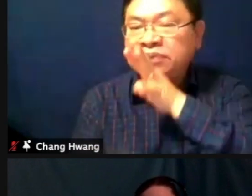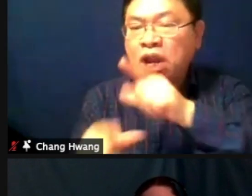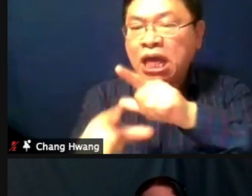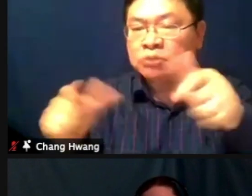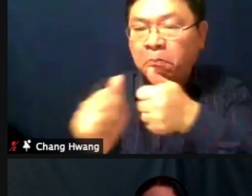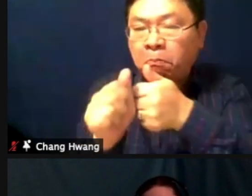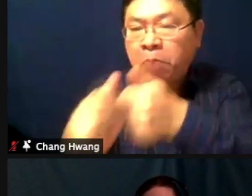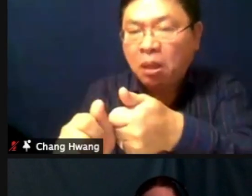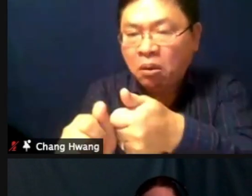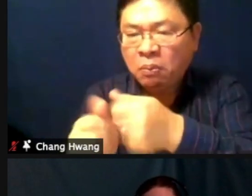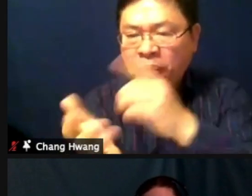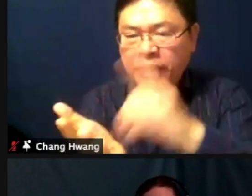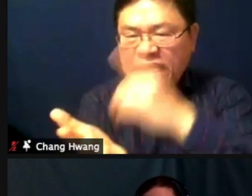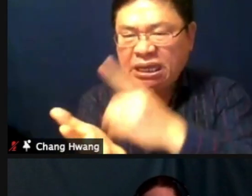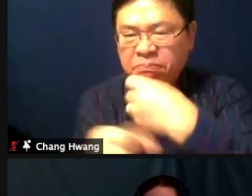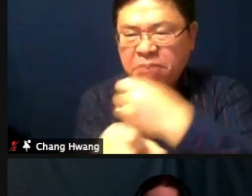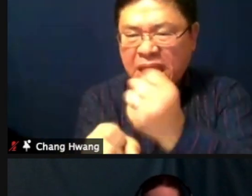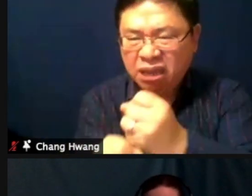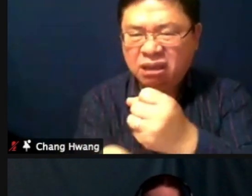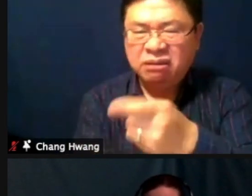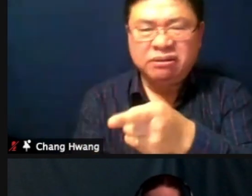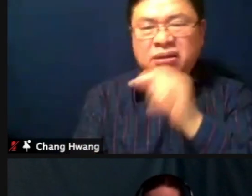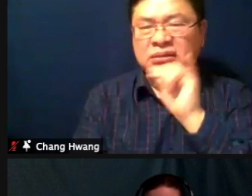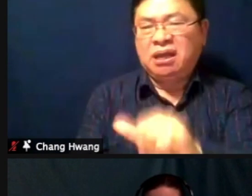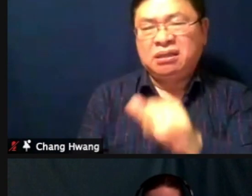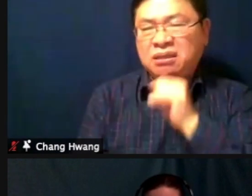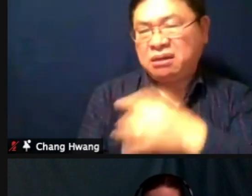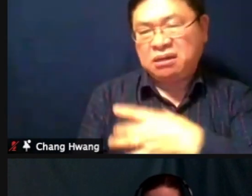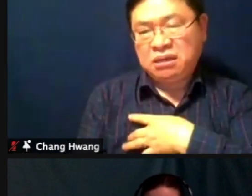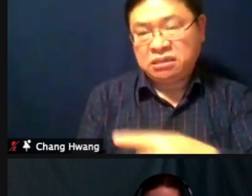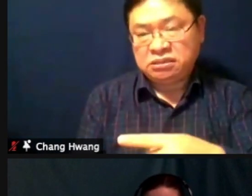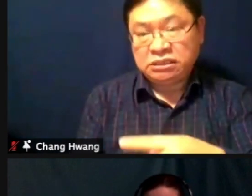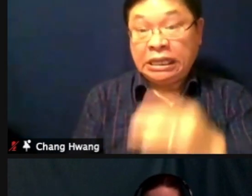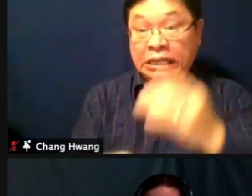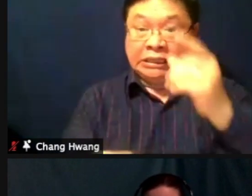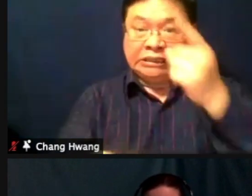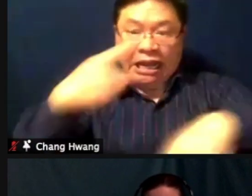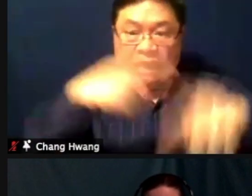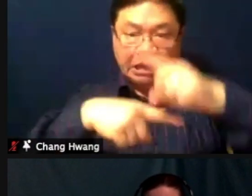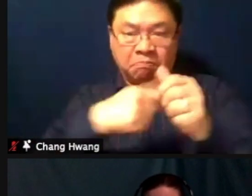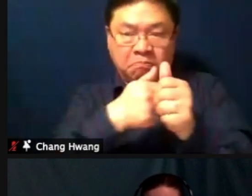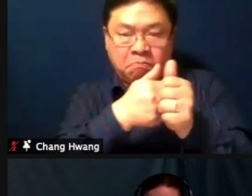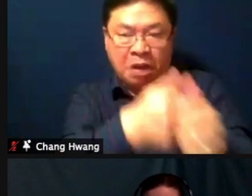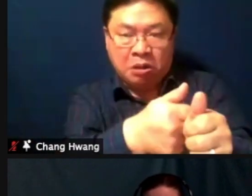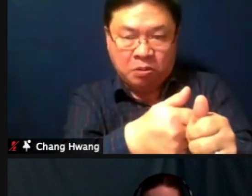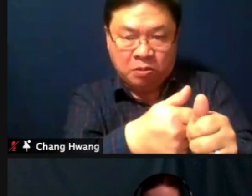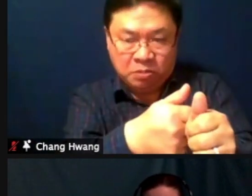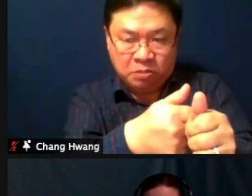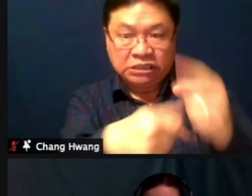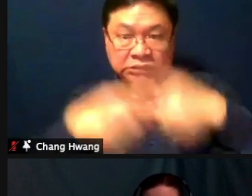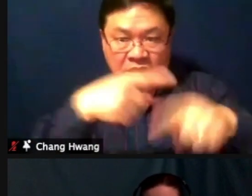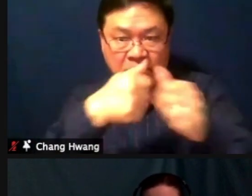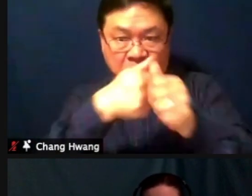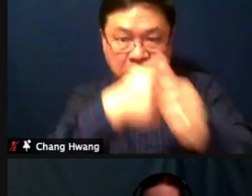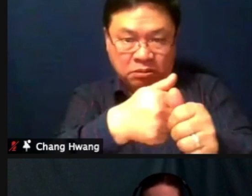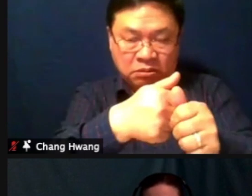So say you have a Korean dictionary. This is another idea on how you may be able to convey with writing. Keep in mind,